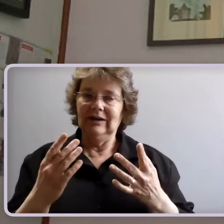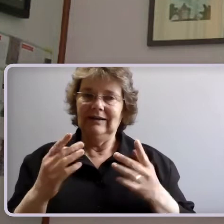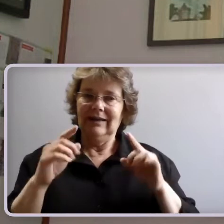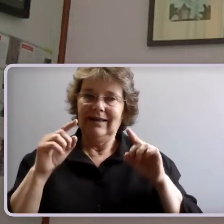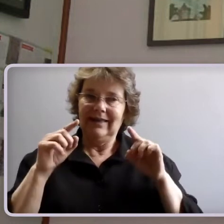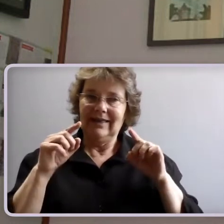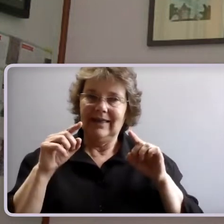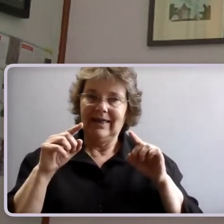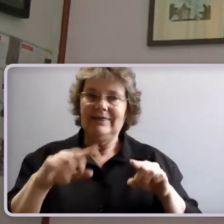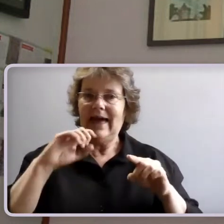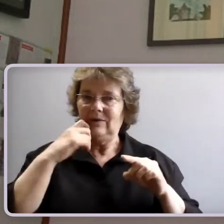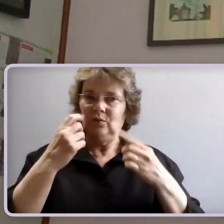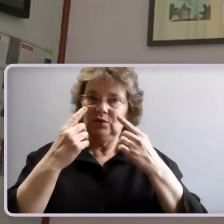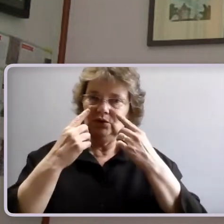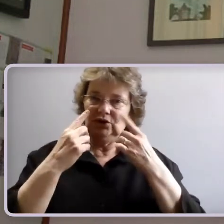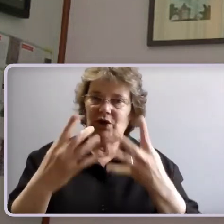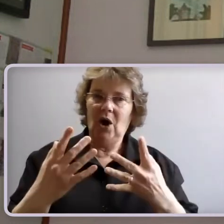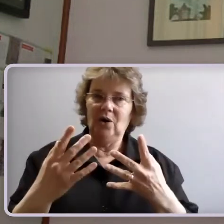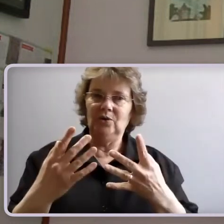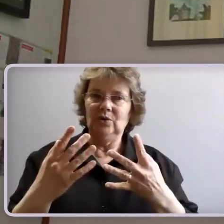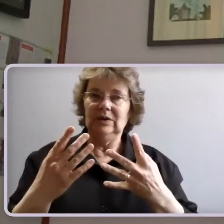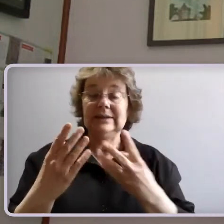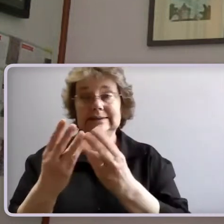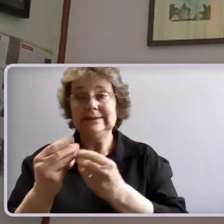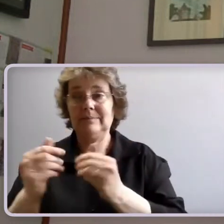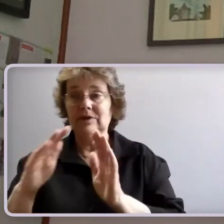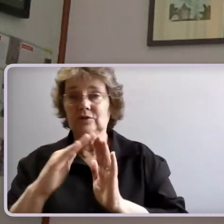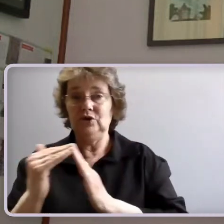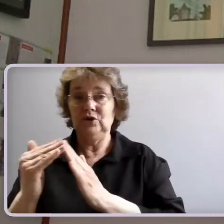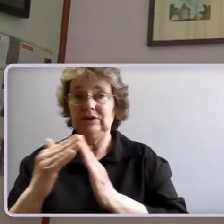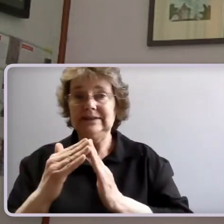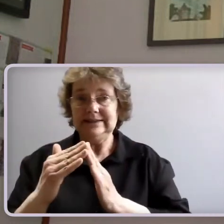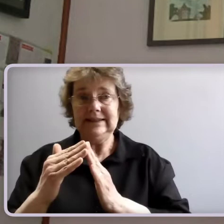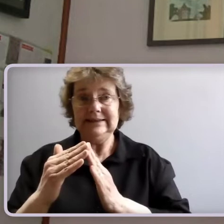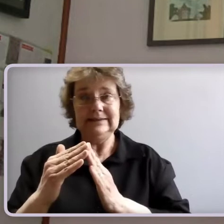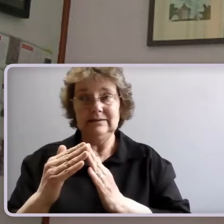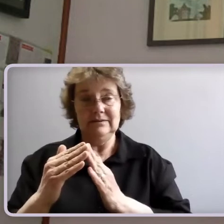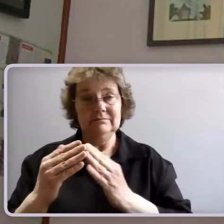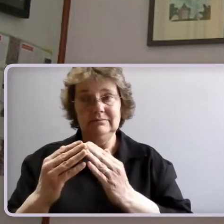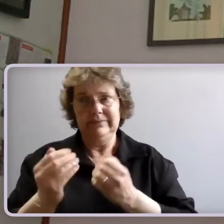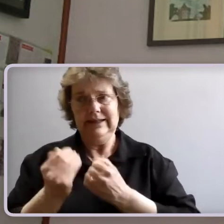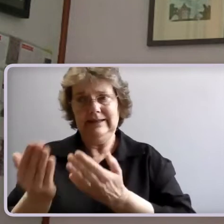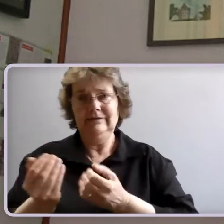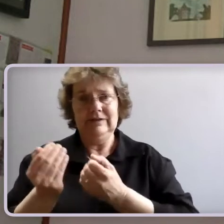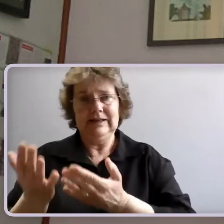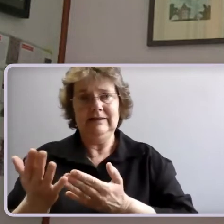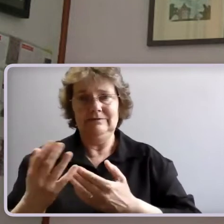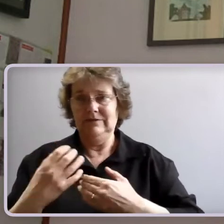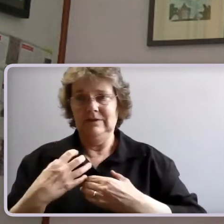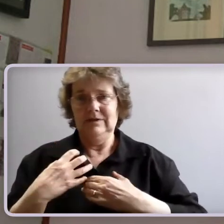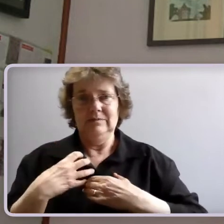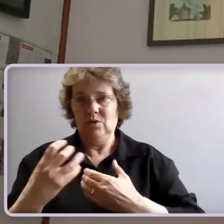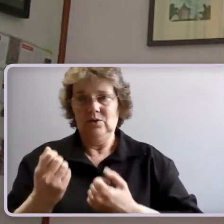will be given more of a support and green light to do what they think is